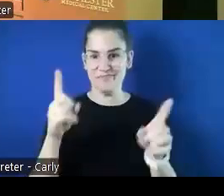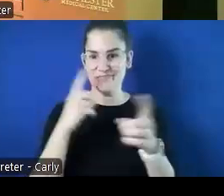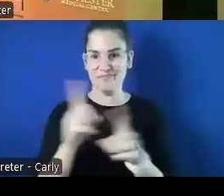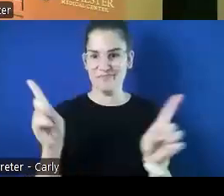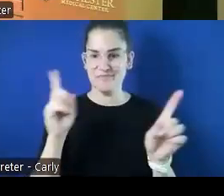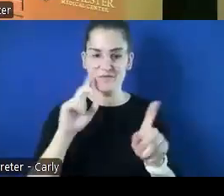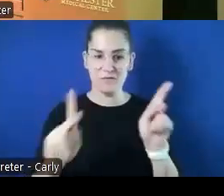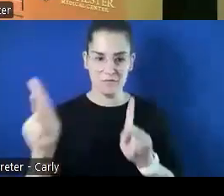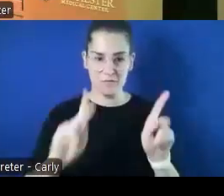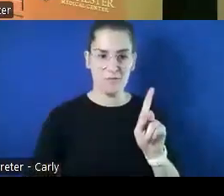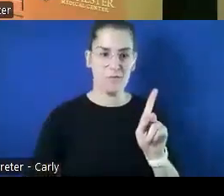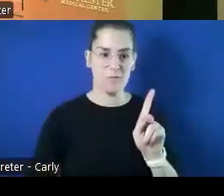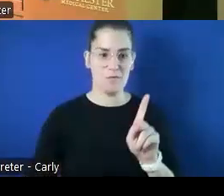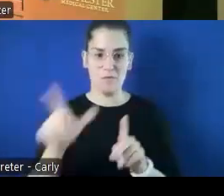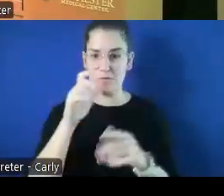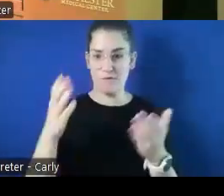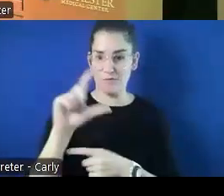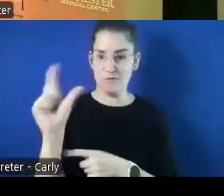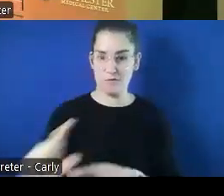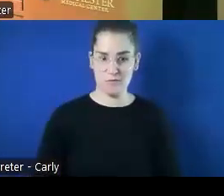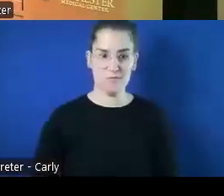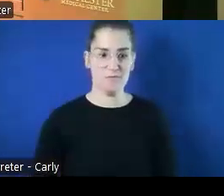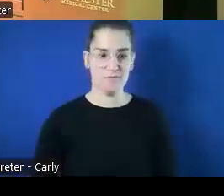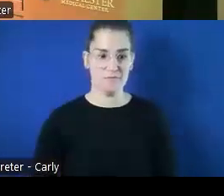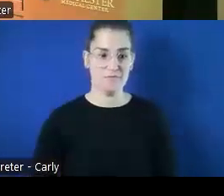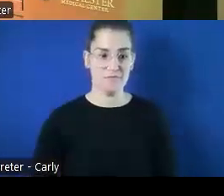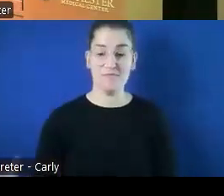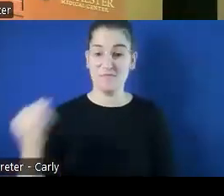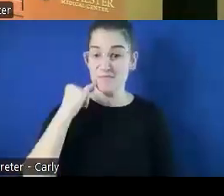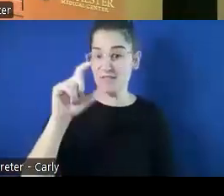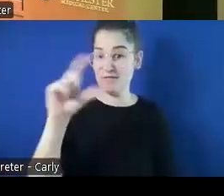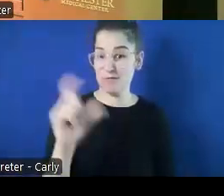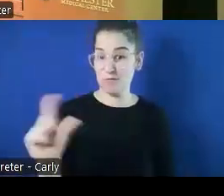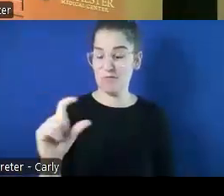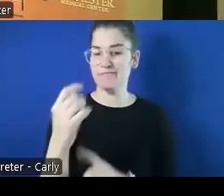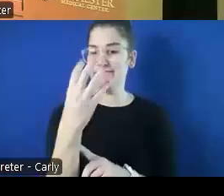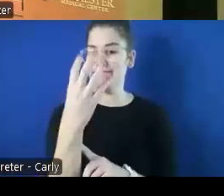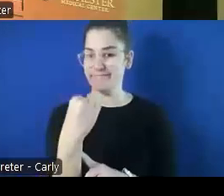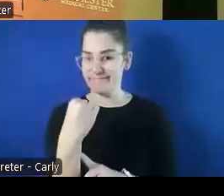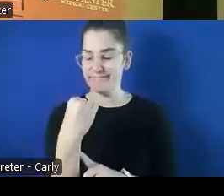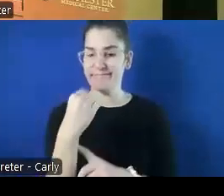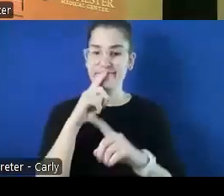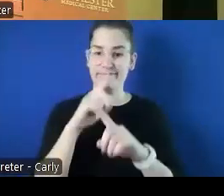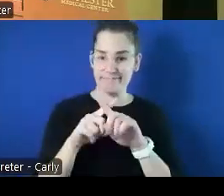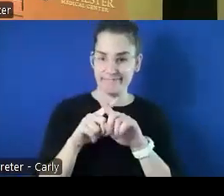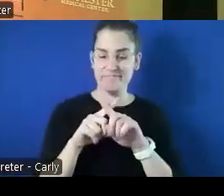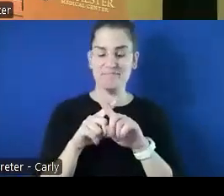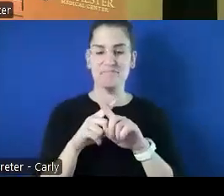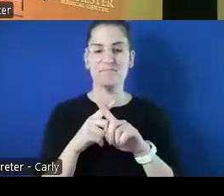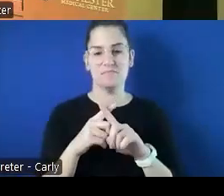especially for people on Zoom, which is if you're on Zoom, your cameras and microphones are off, which is by